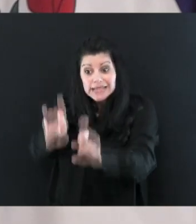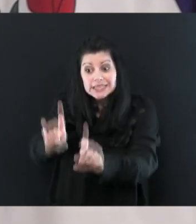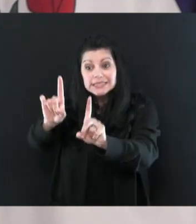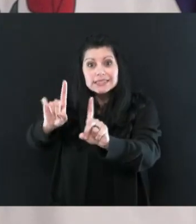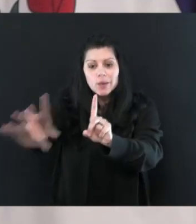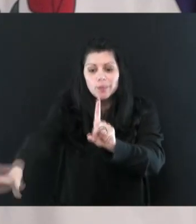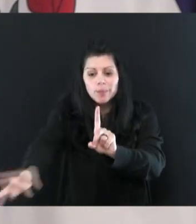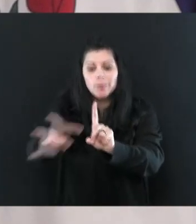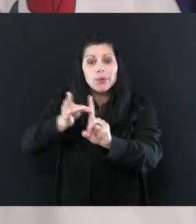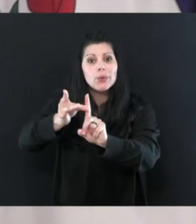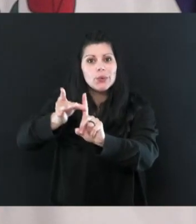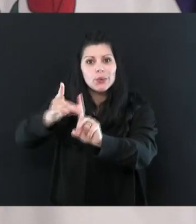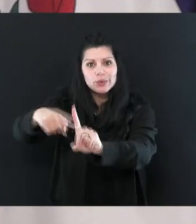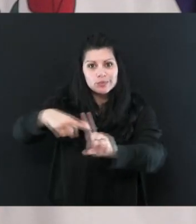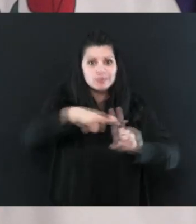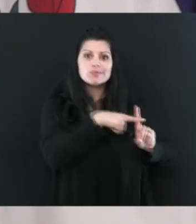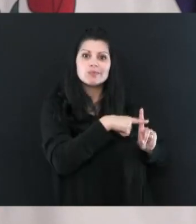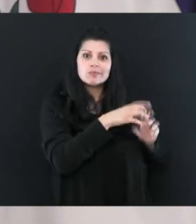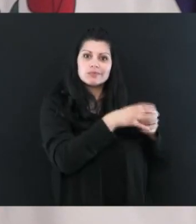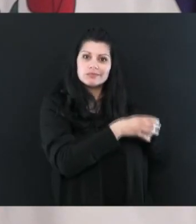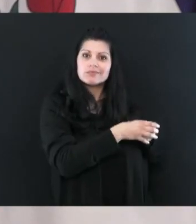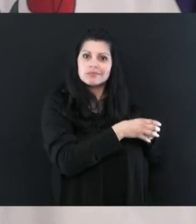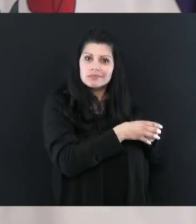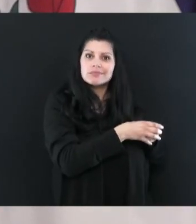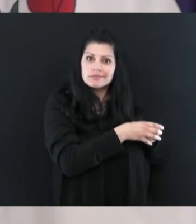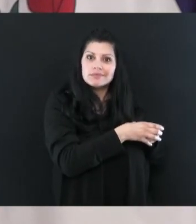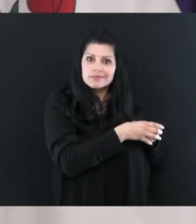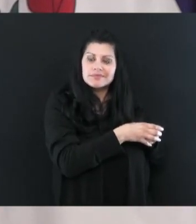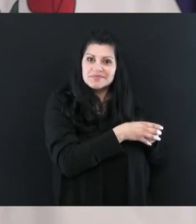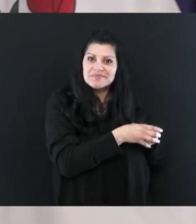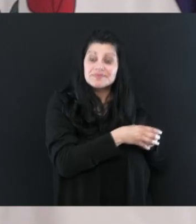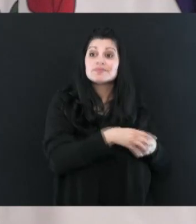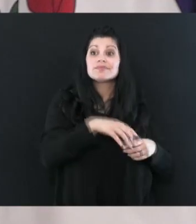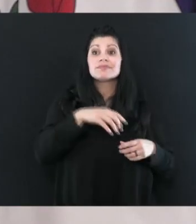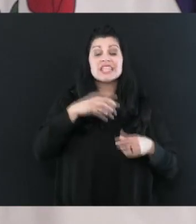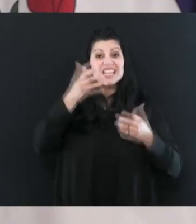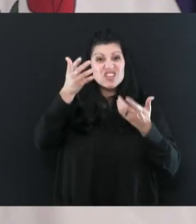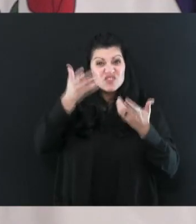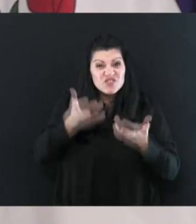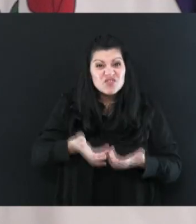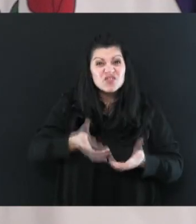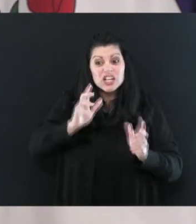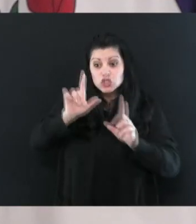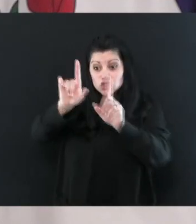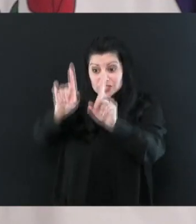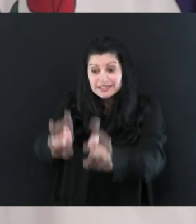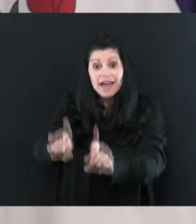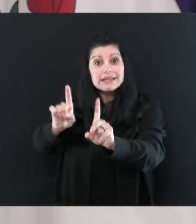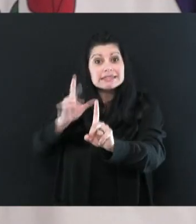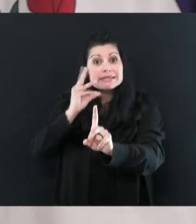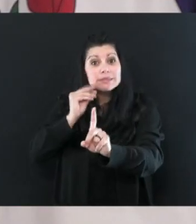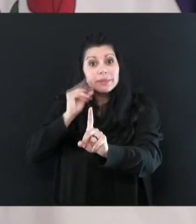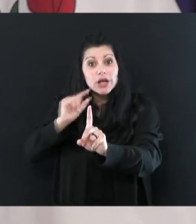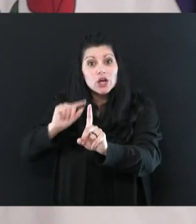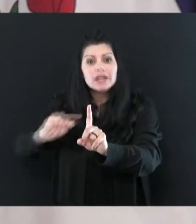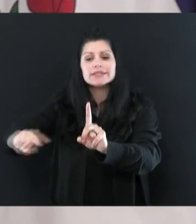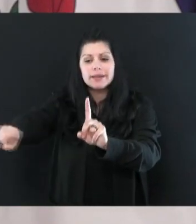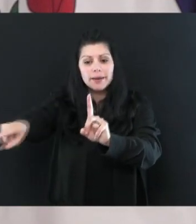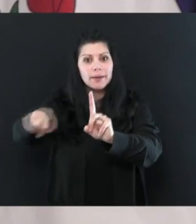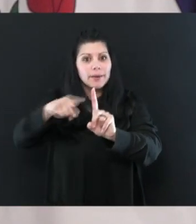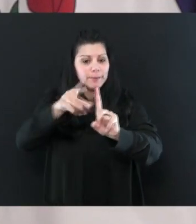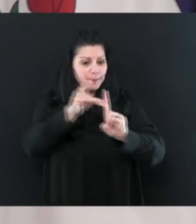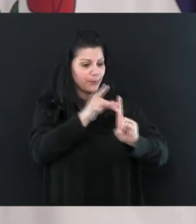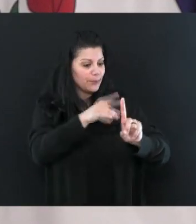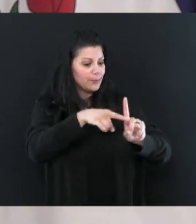we would not find any other way. And when we find them, we will ask them, or we